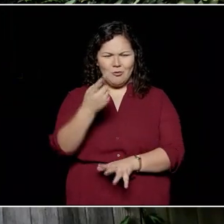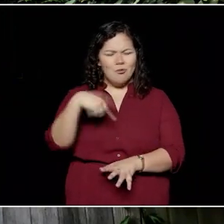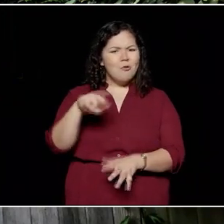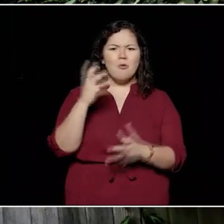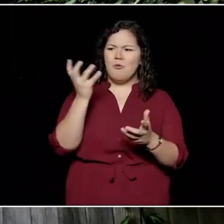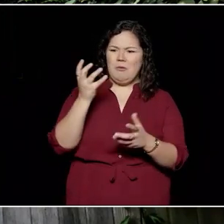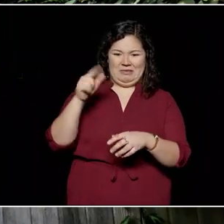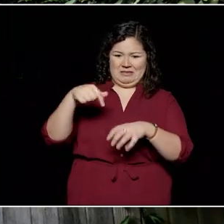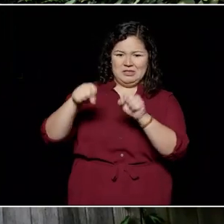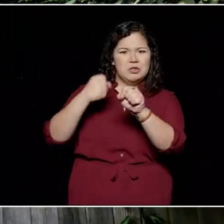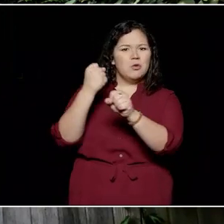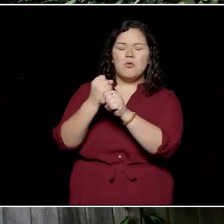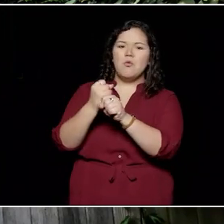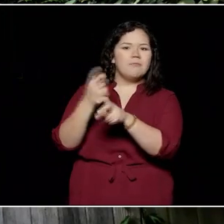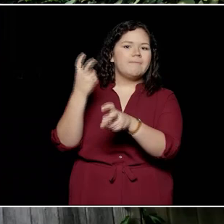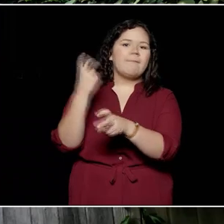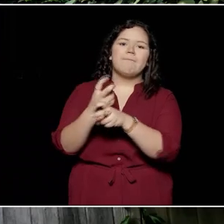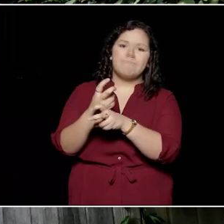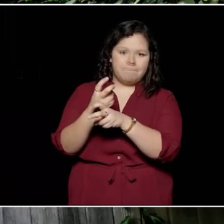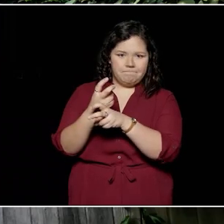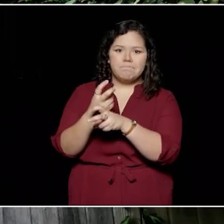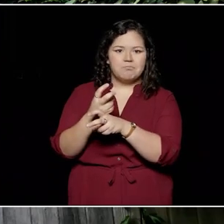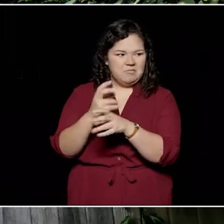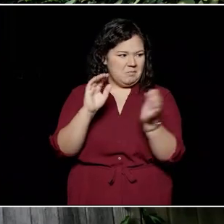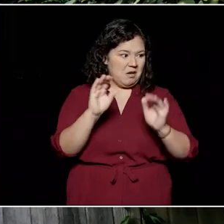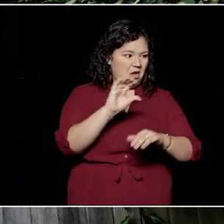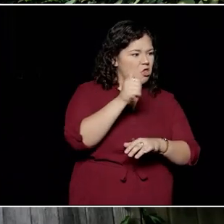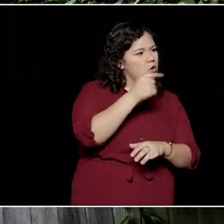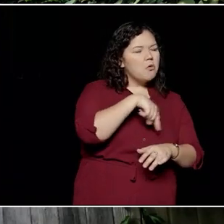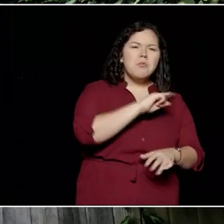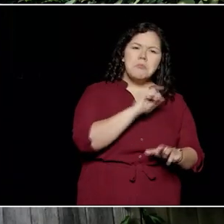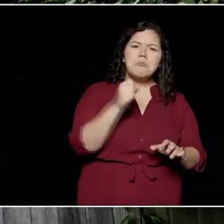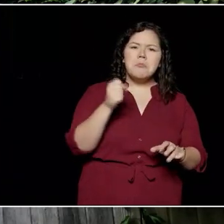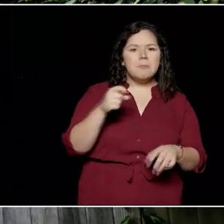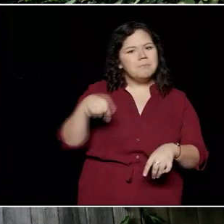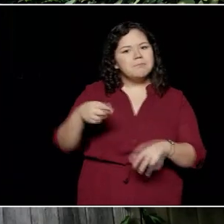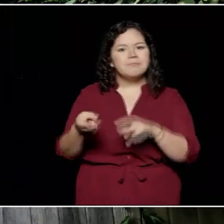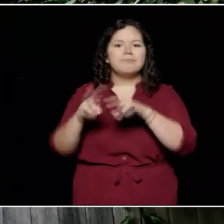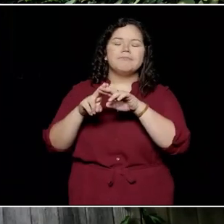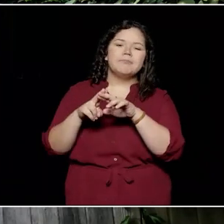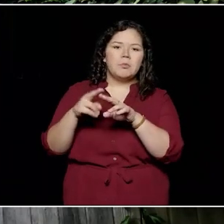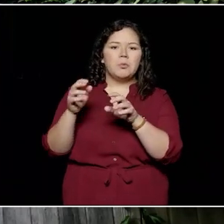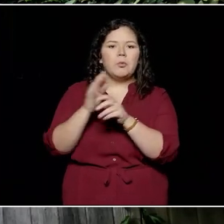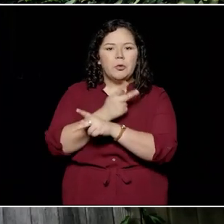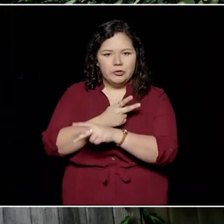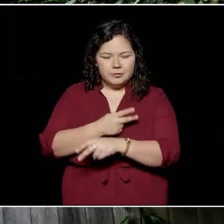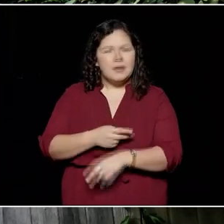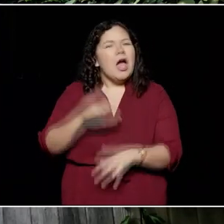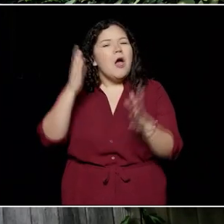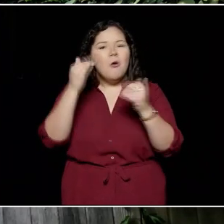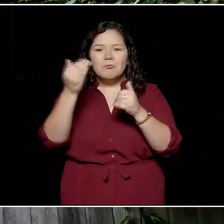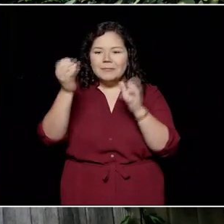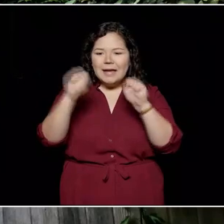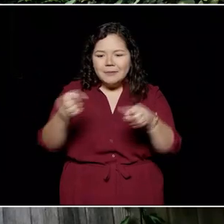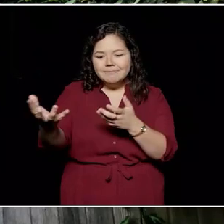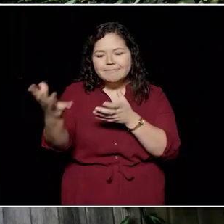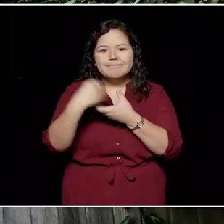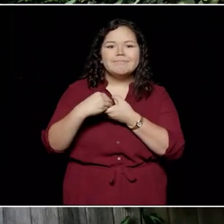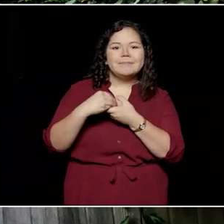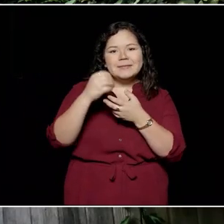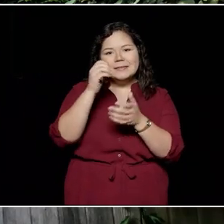you. You've done this in an exceptionally difficult year. We look forward to celebrating with you in